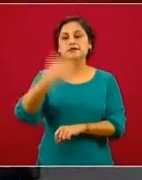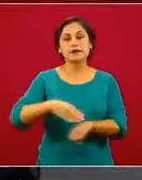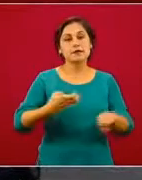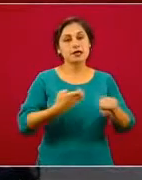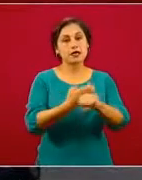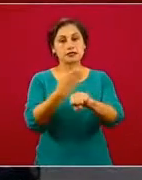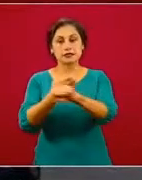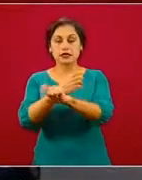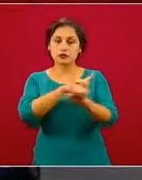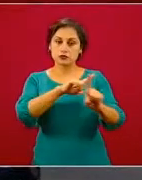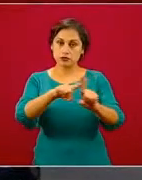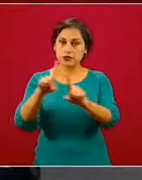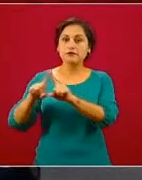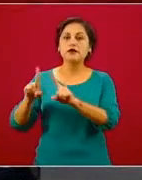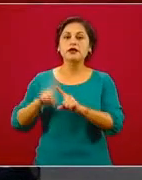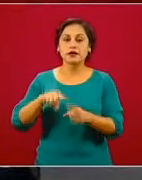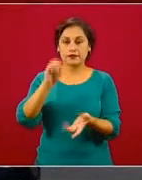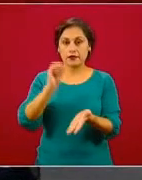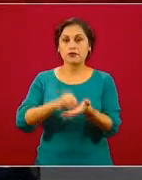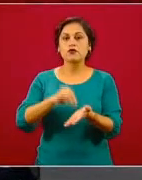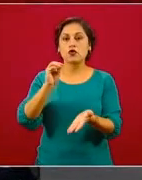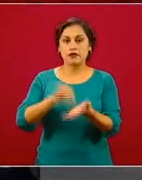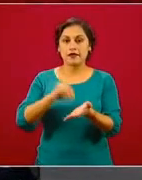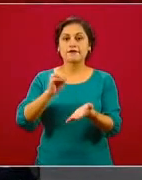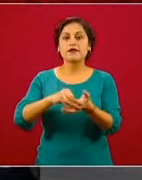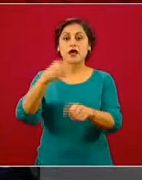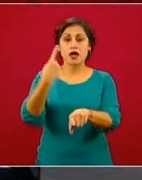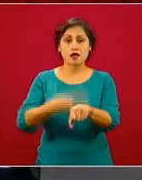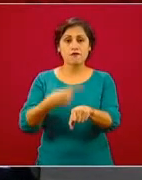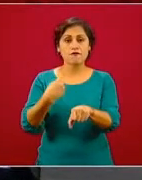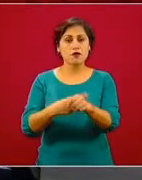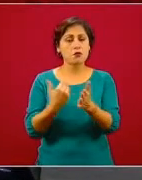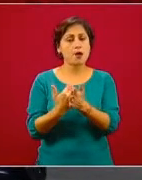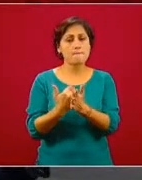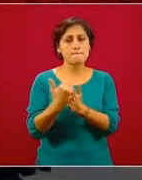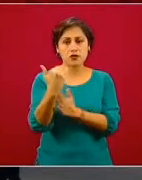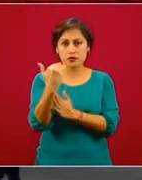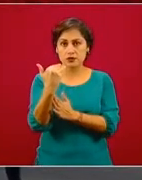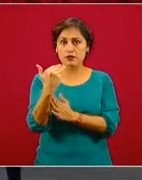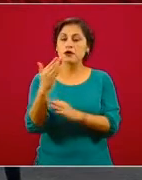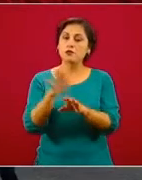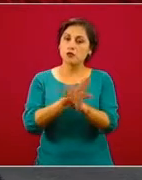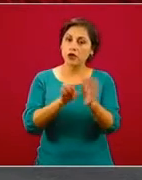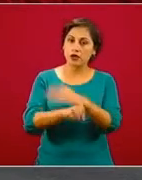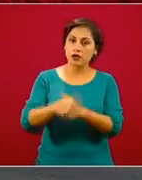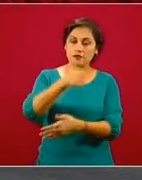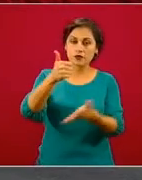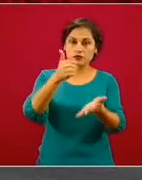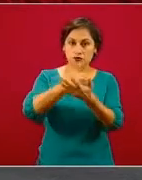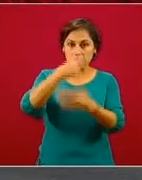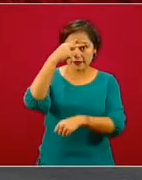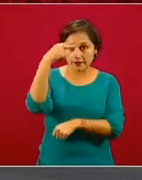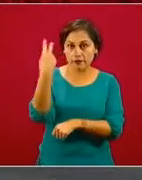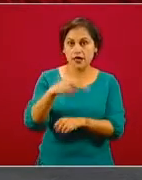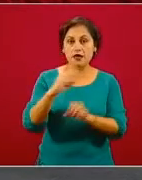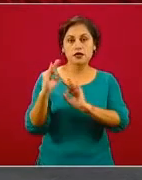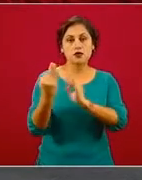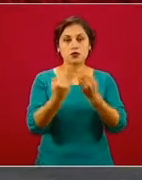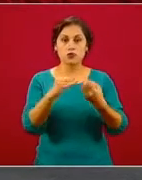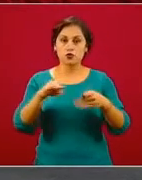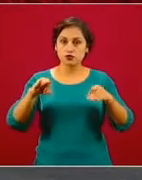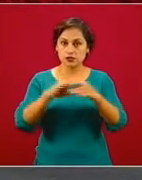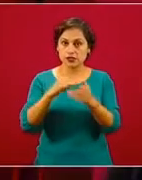We have different states that are still in periods of very high activity of the epidemic, and